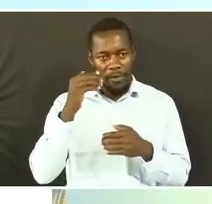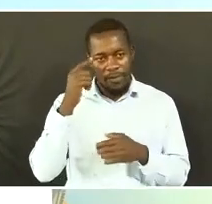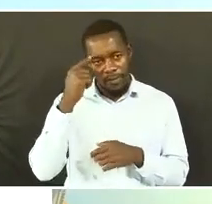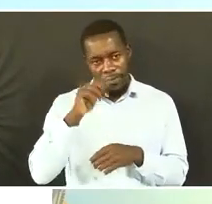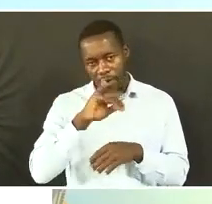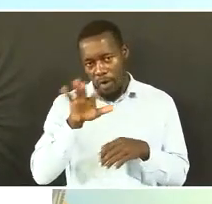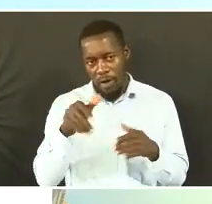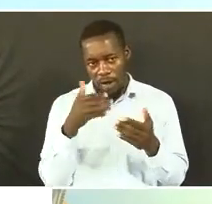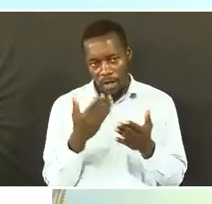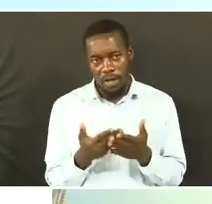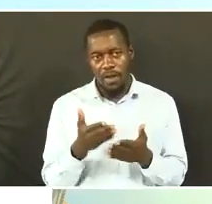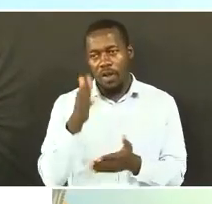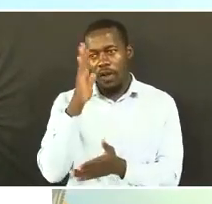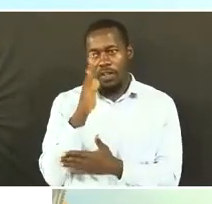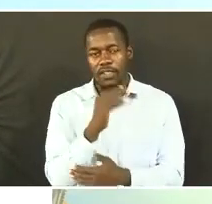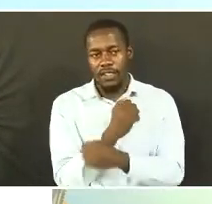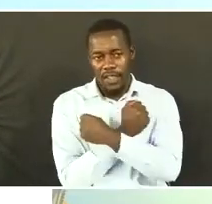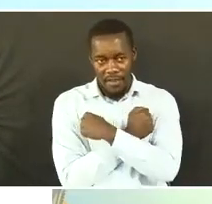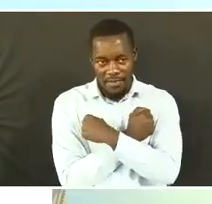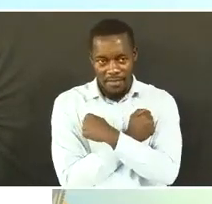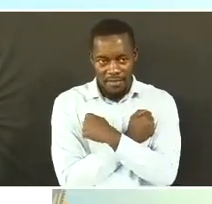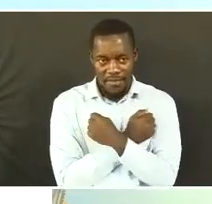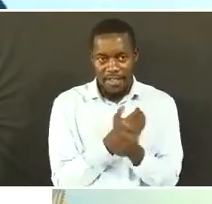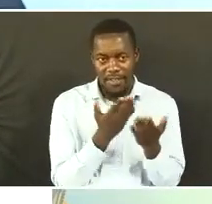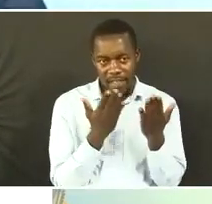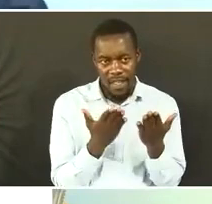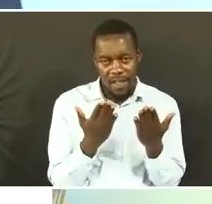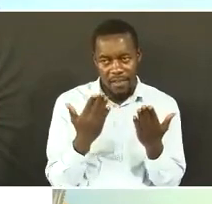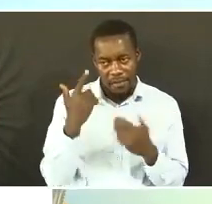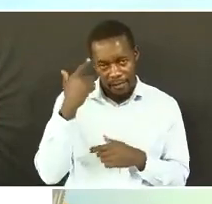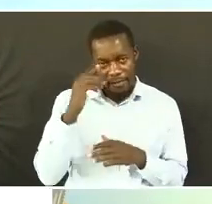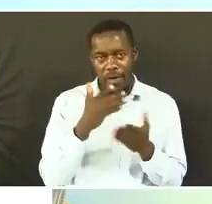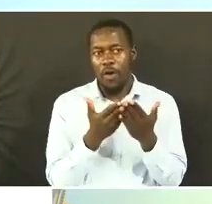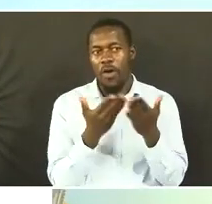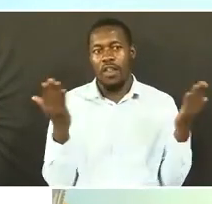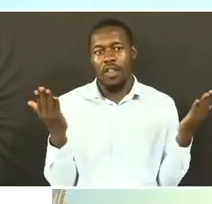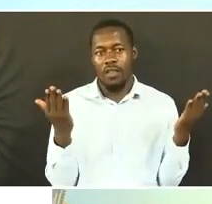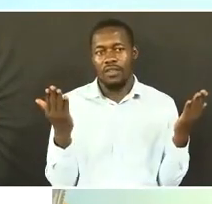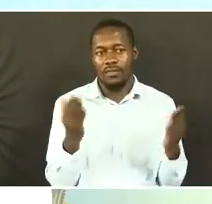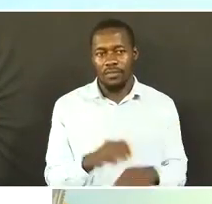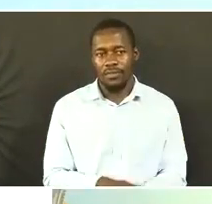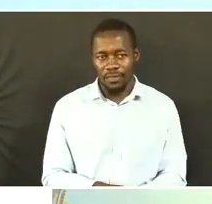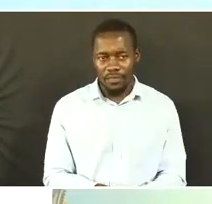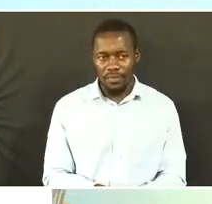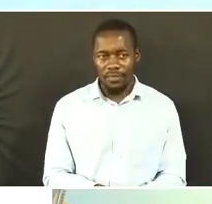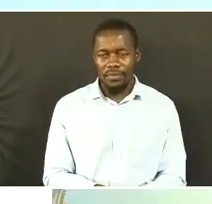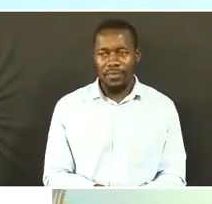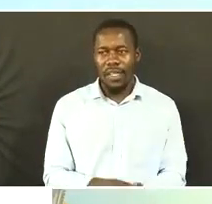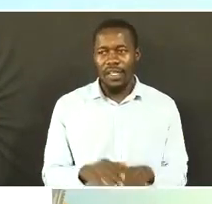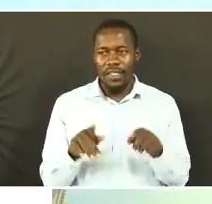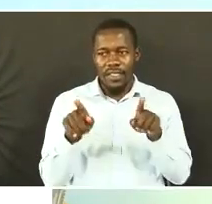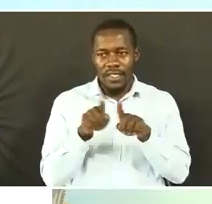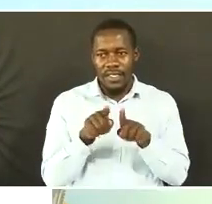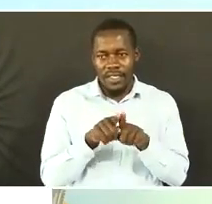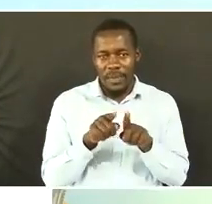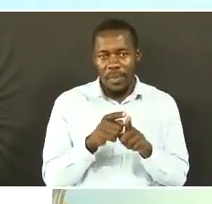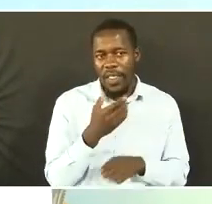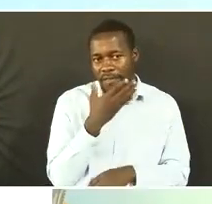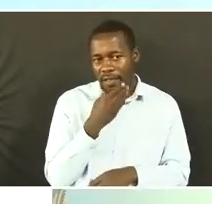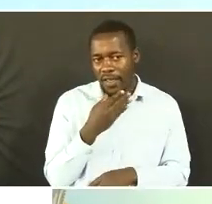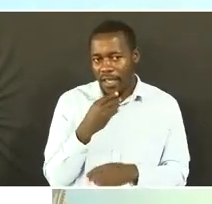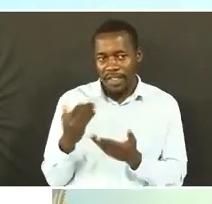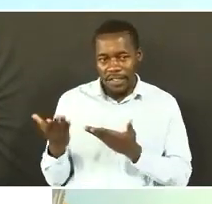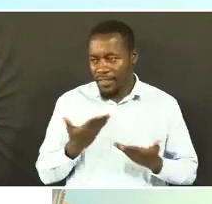God still holds out, and that love, Ellen White notes, is of quick sight. Like the father beheld the son returning